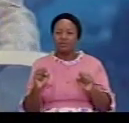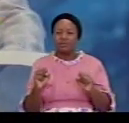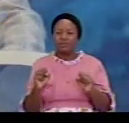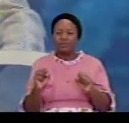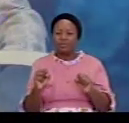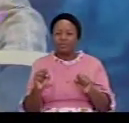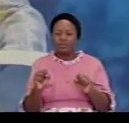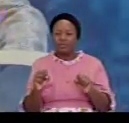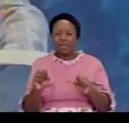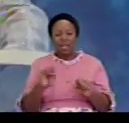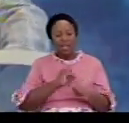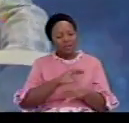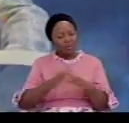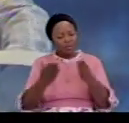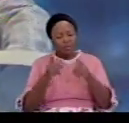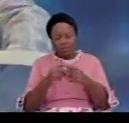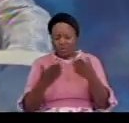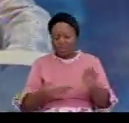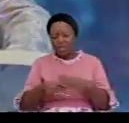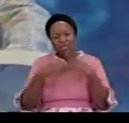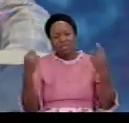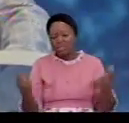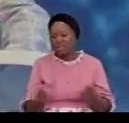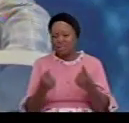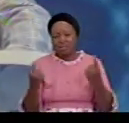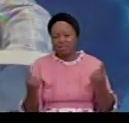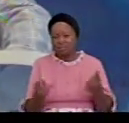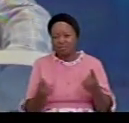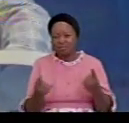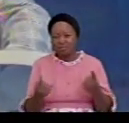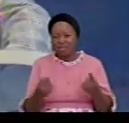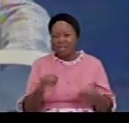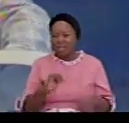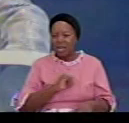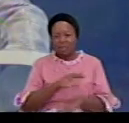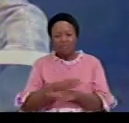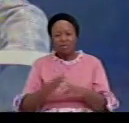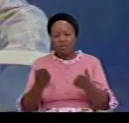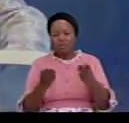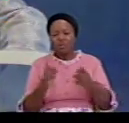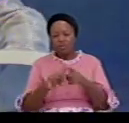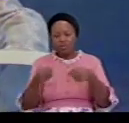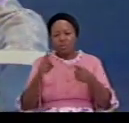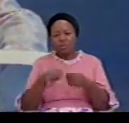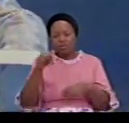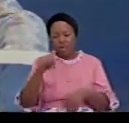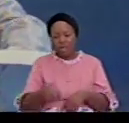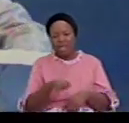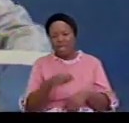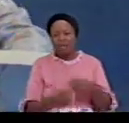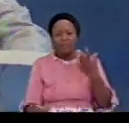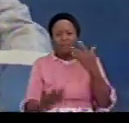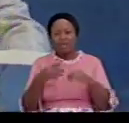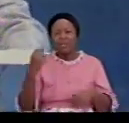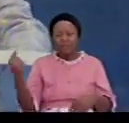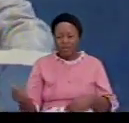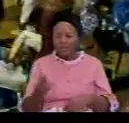I don't want to die in sin. I don't want to go to hell fire